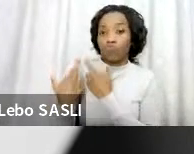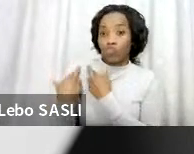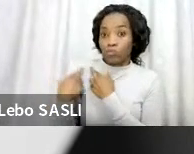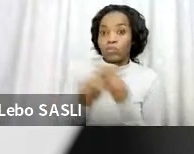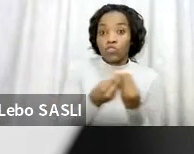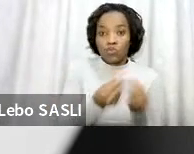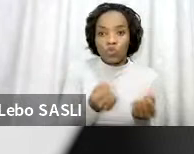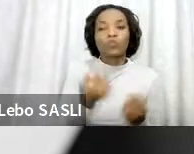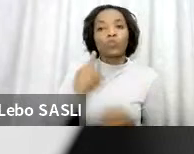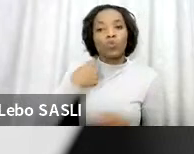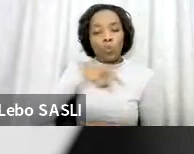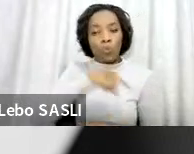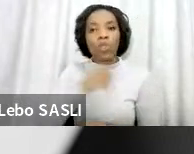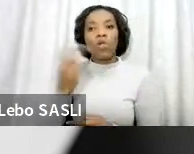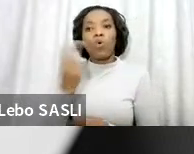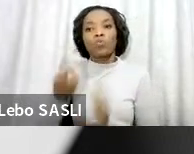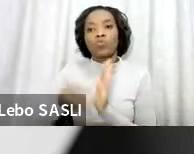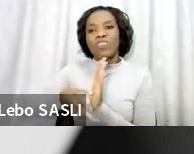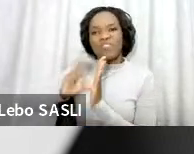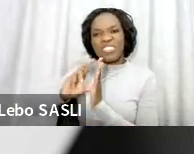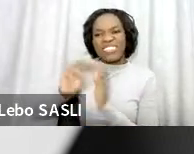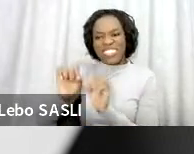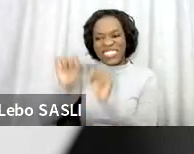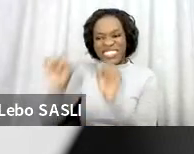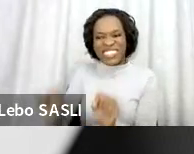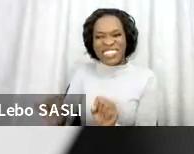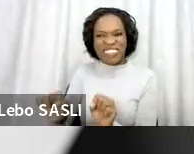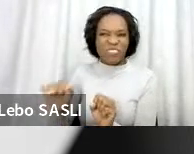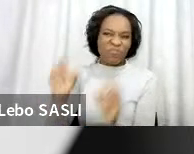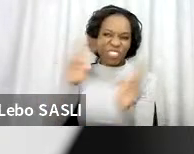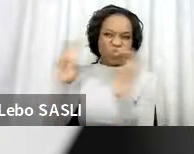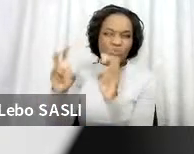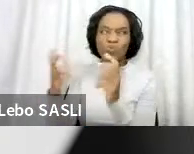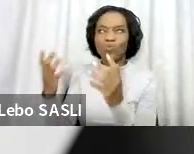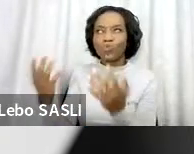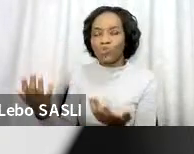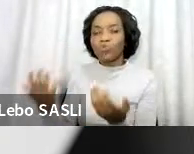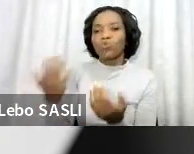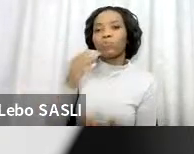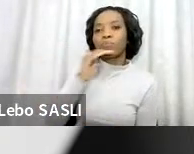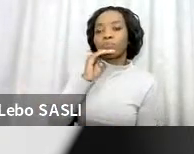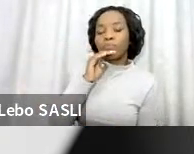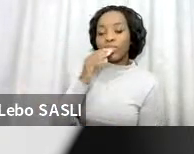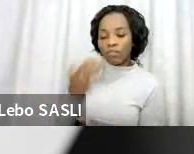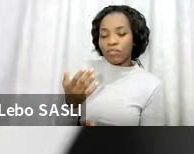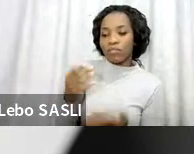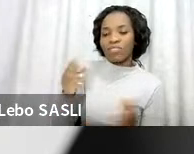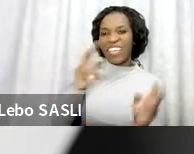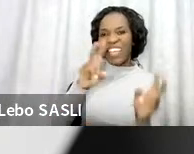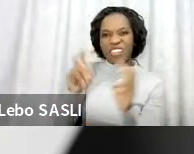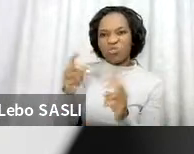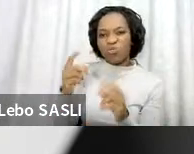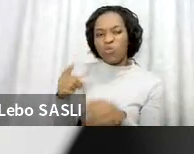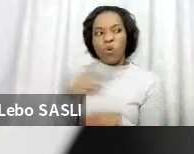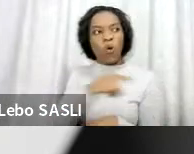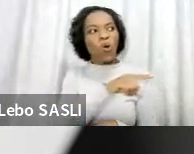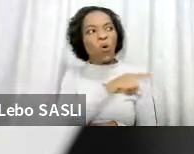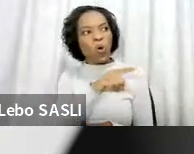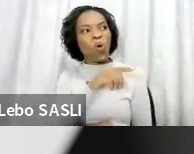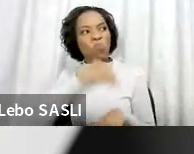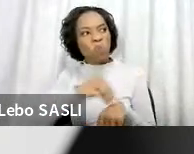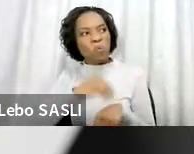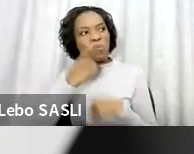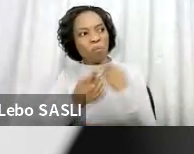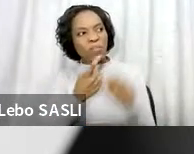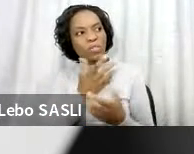what we refer to as systemic issues. These are particular matters that can be regarded as the underlying cause of a